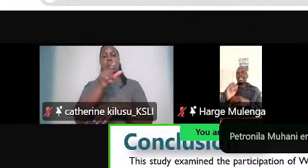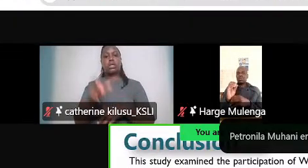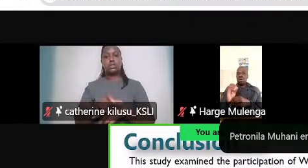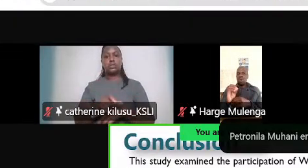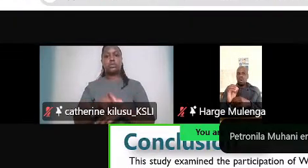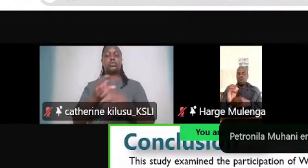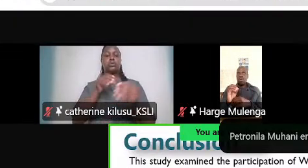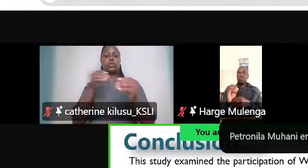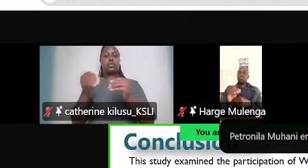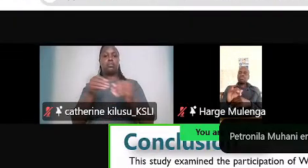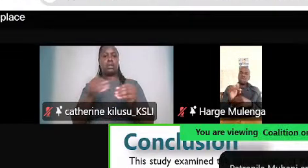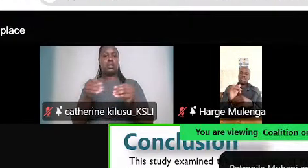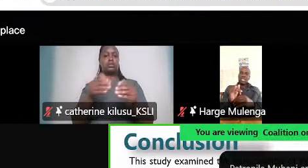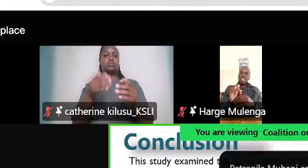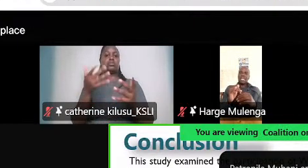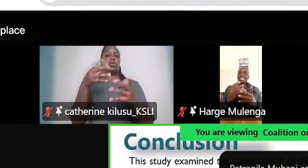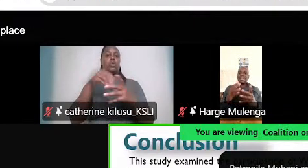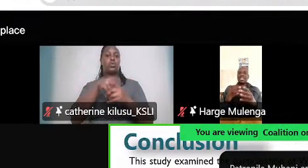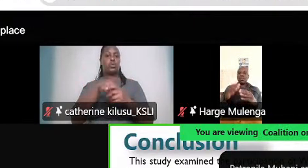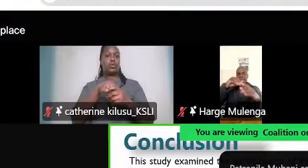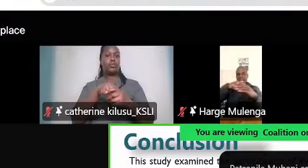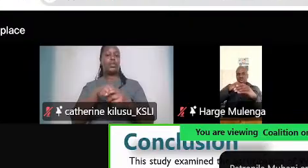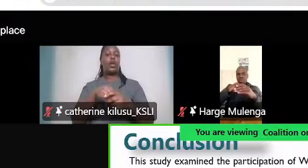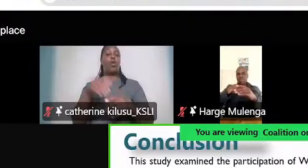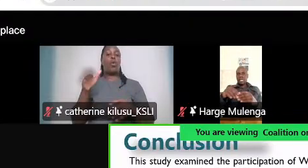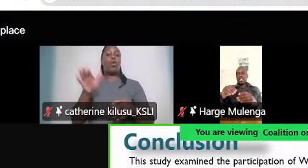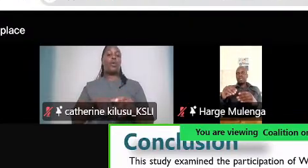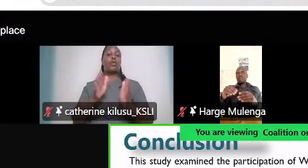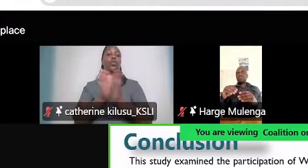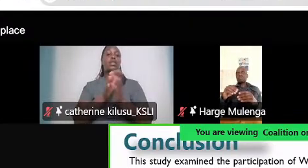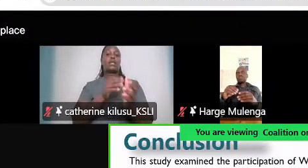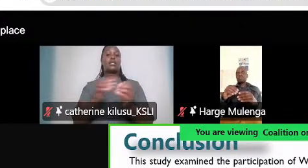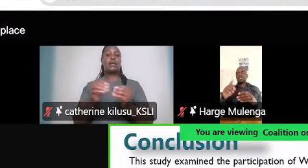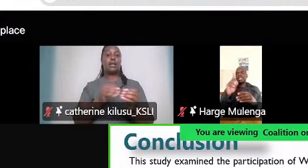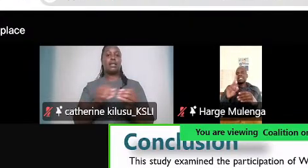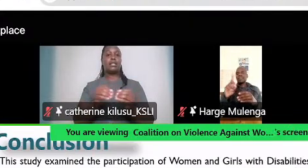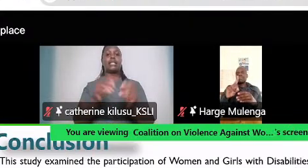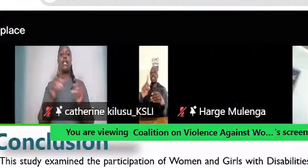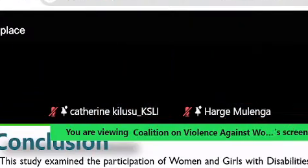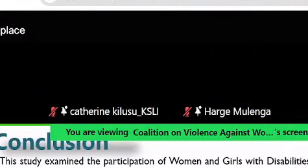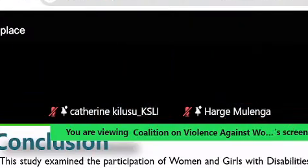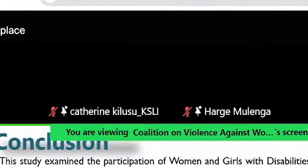inclusion, the women with disability remains minimal in leadership.